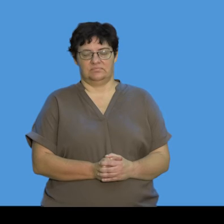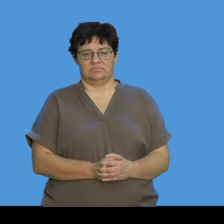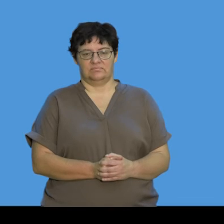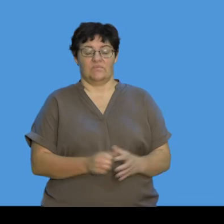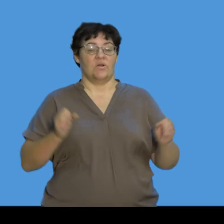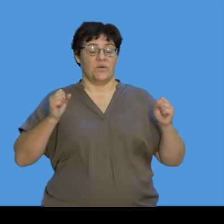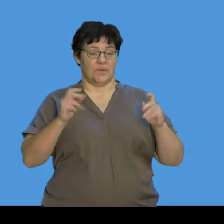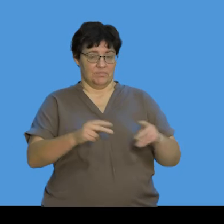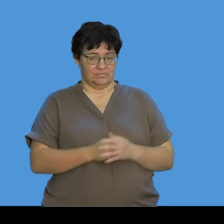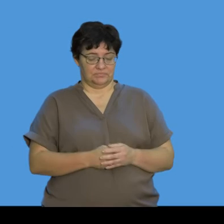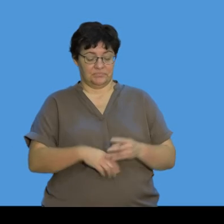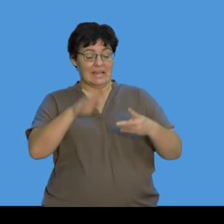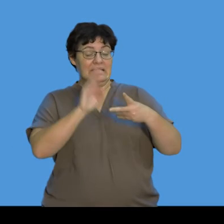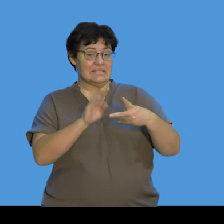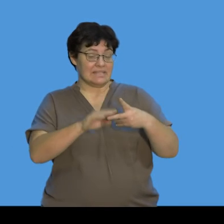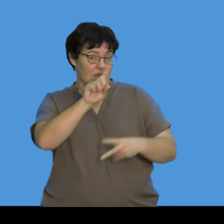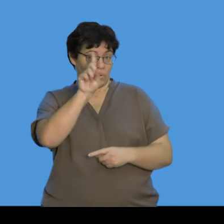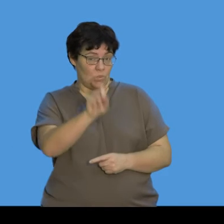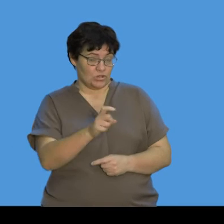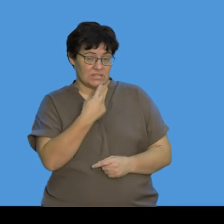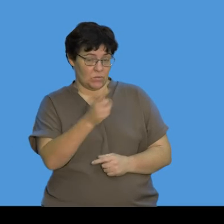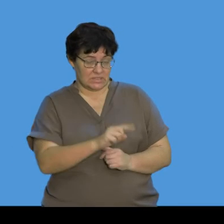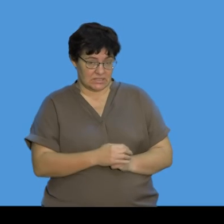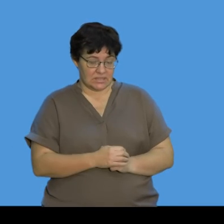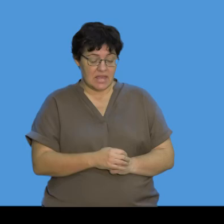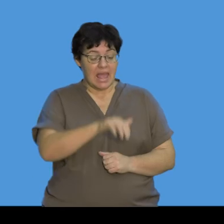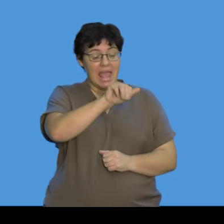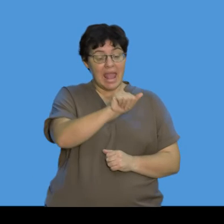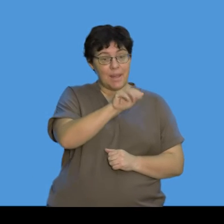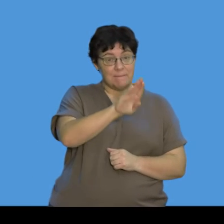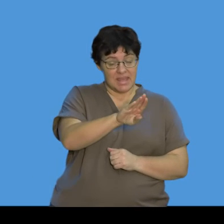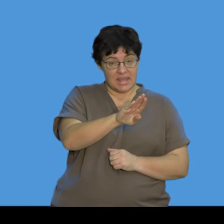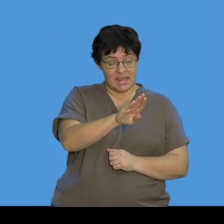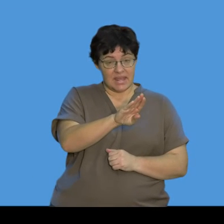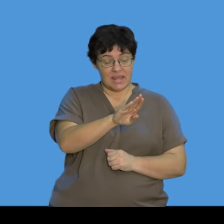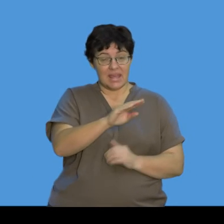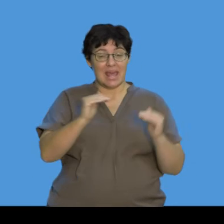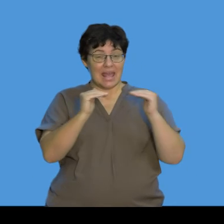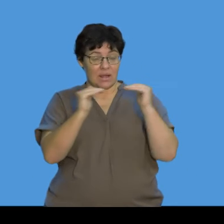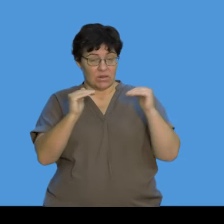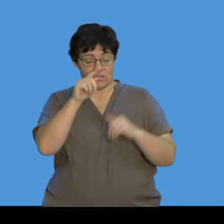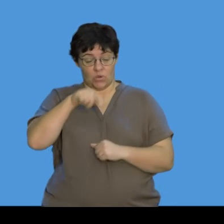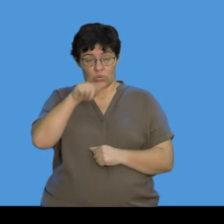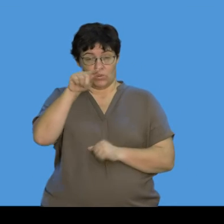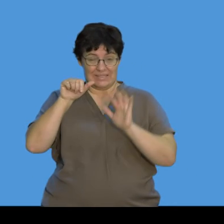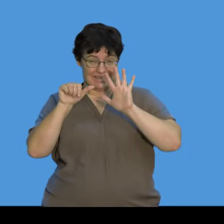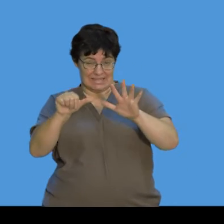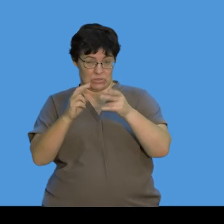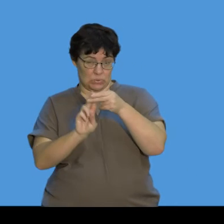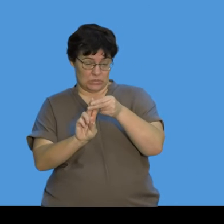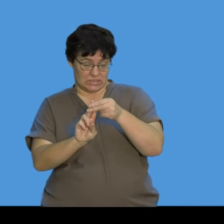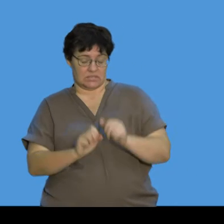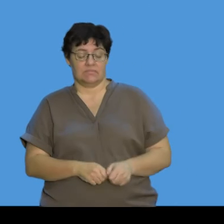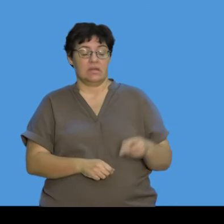All right, so the second question then says, if AB is equals to root of 6 units,